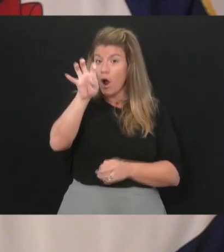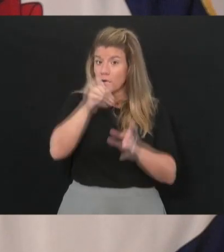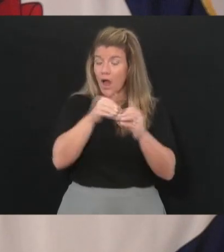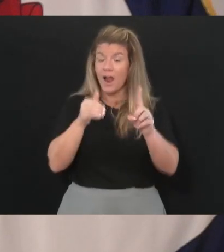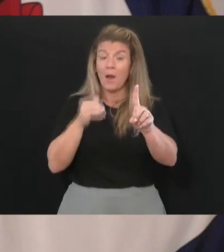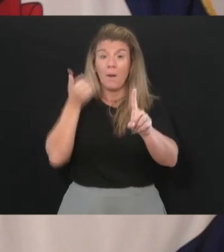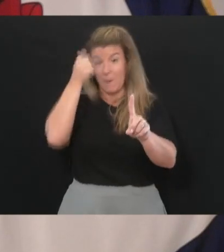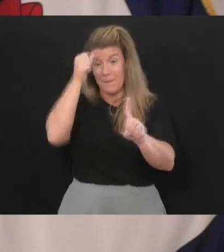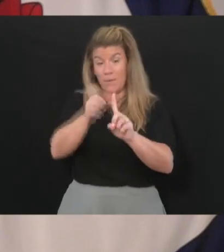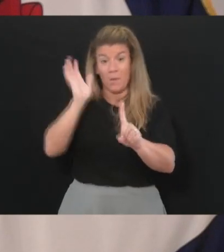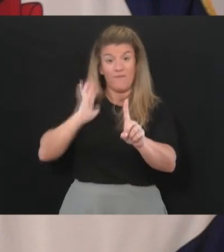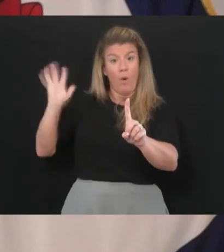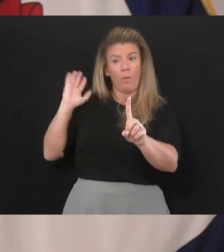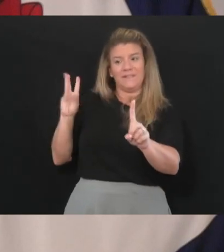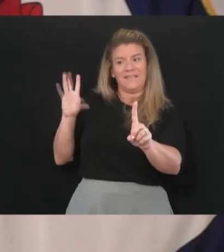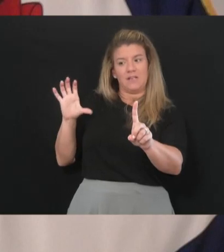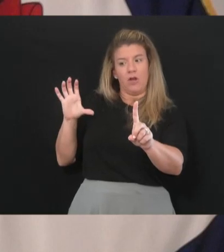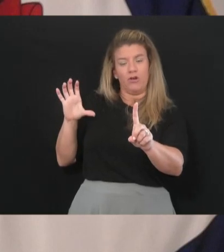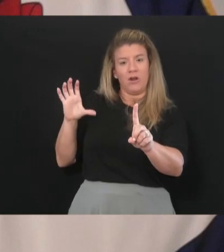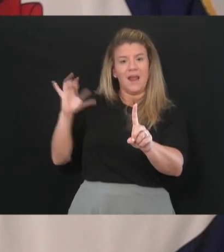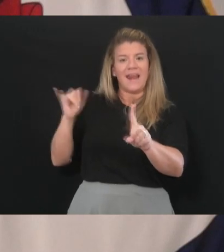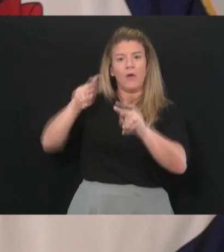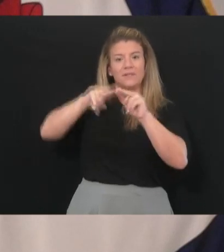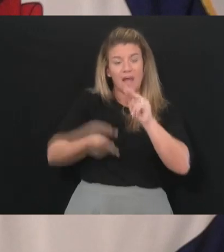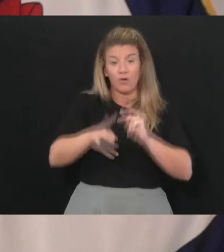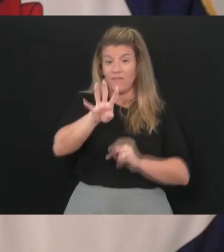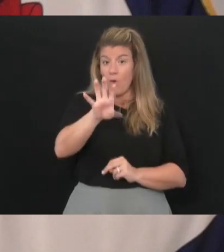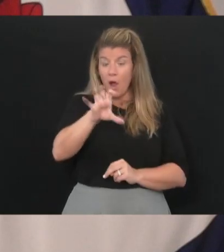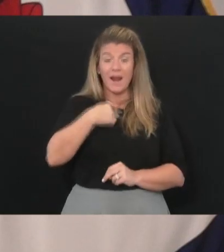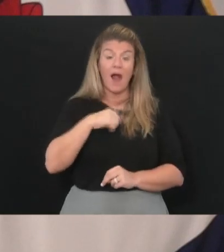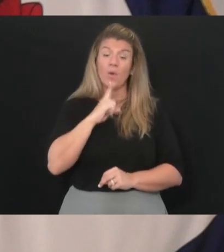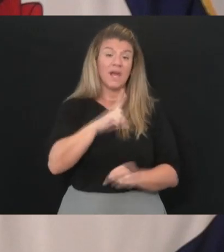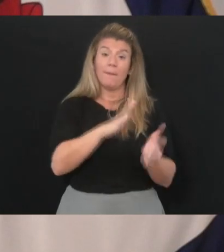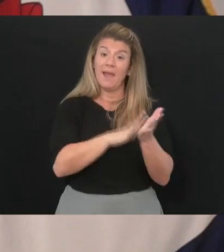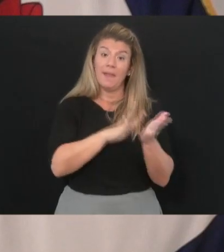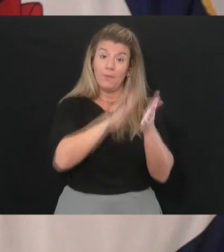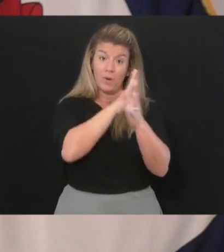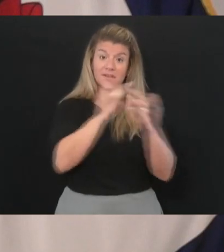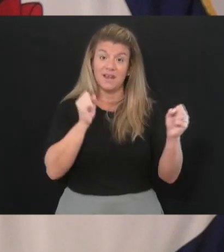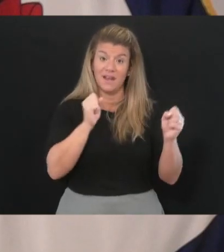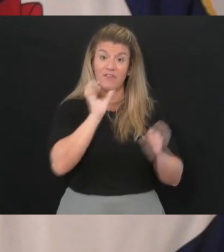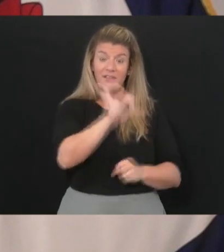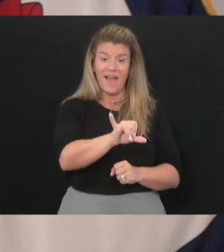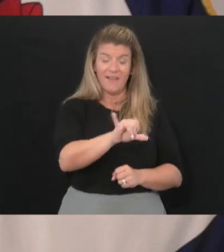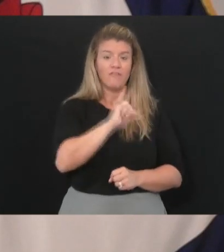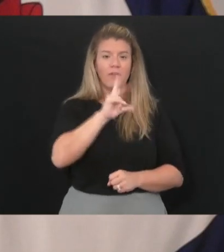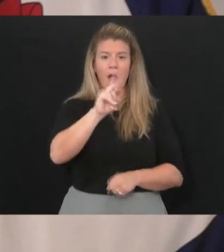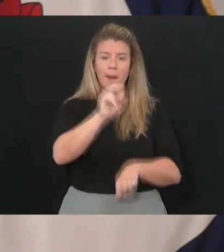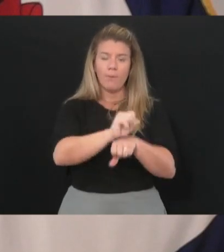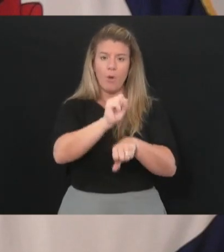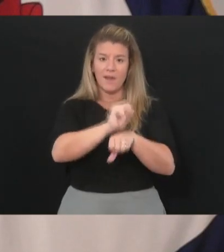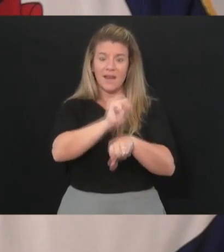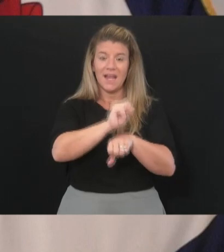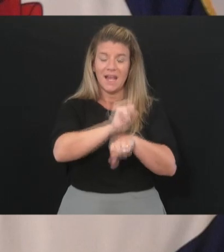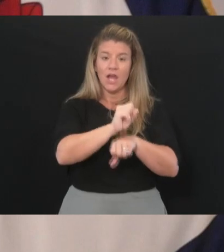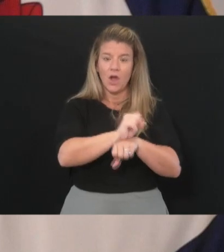from $200. And I commend President Trump for doing so, because we got to get some money flowing to our people that are out